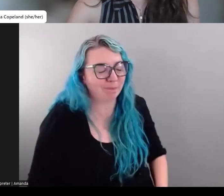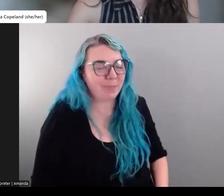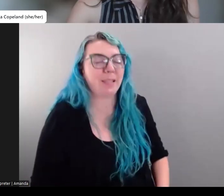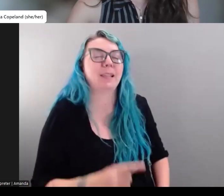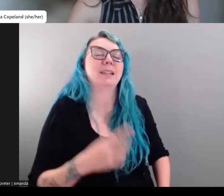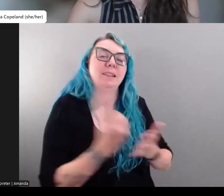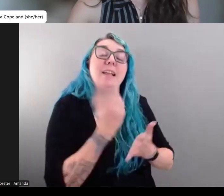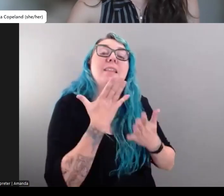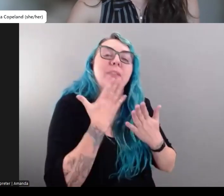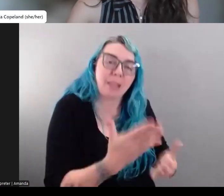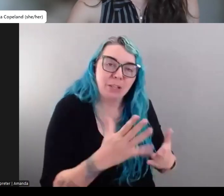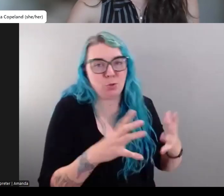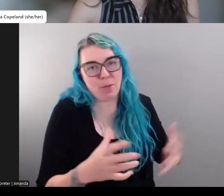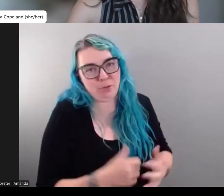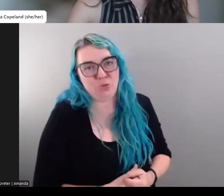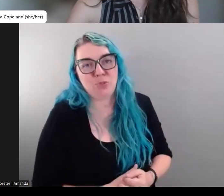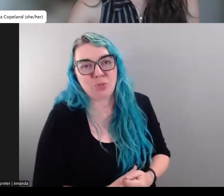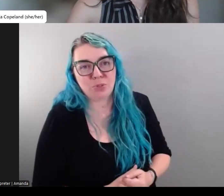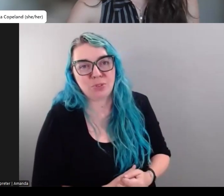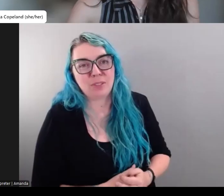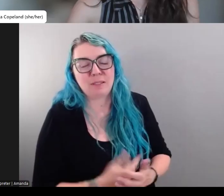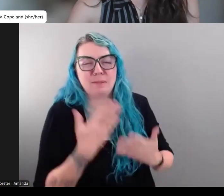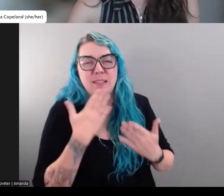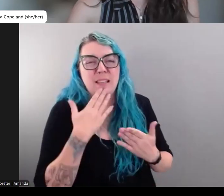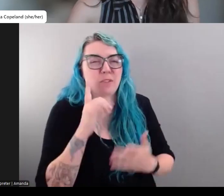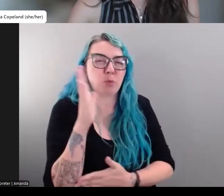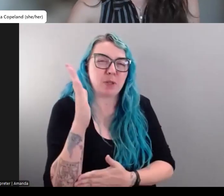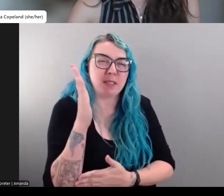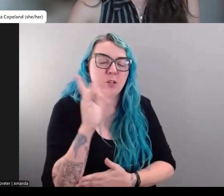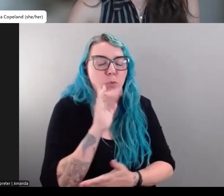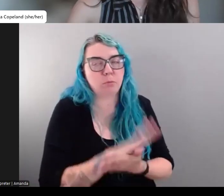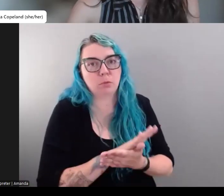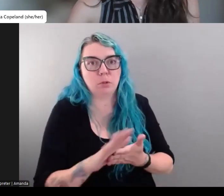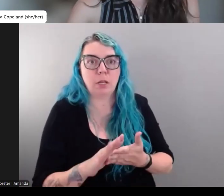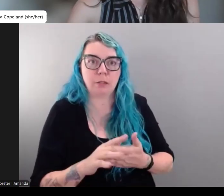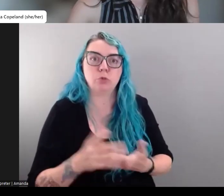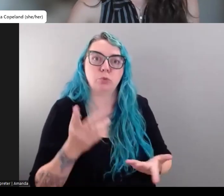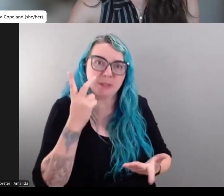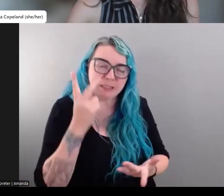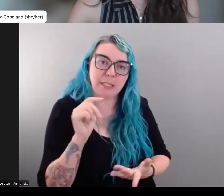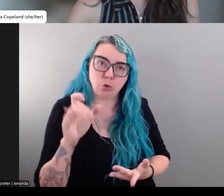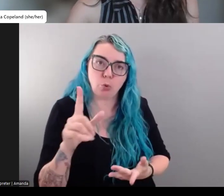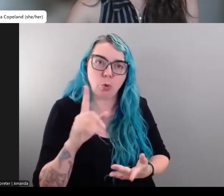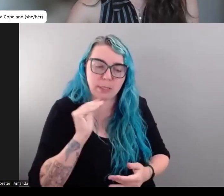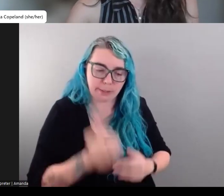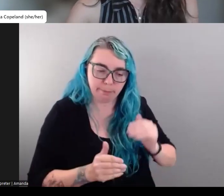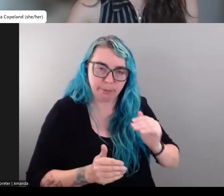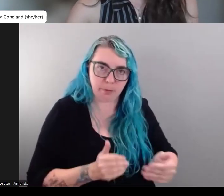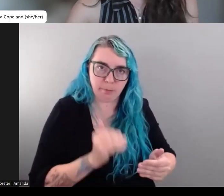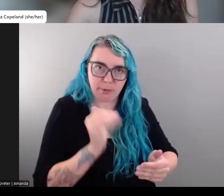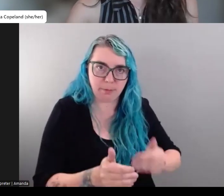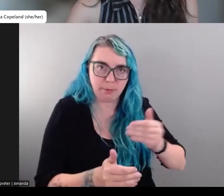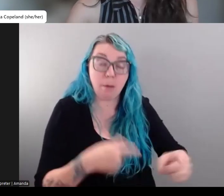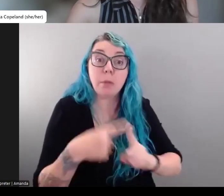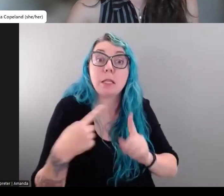much for the presentation. And it was so great the way you walked us through the tool and the material and the demo. And so I'm echoing